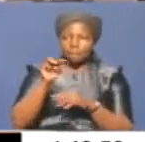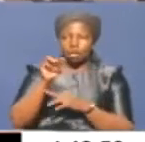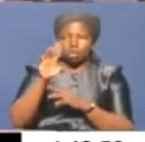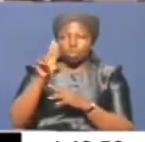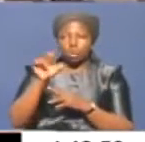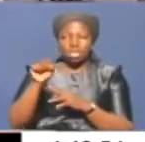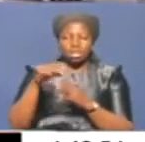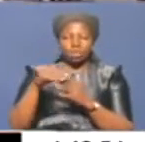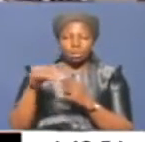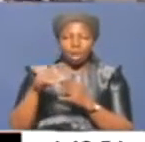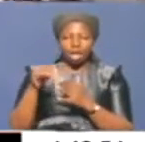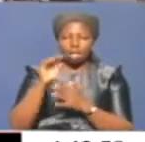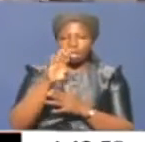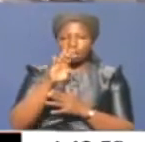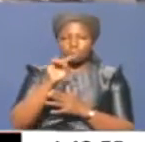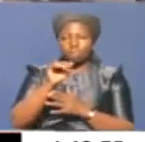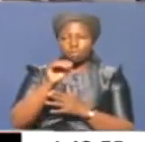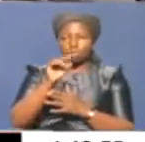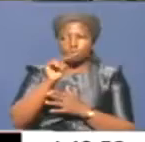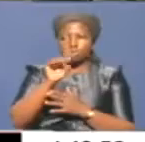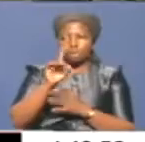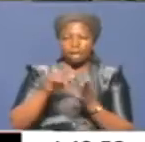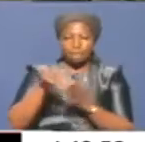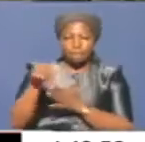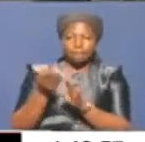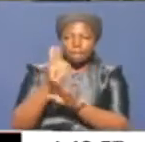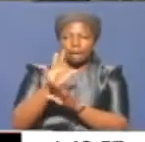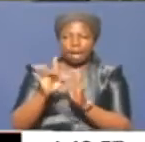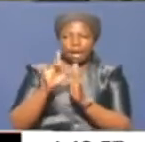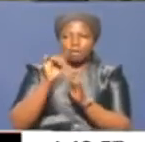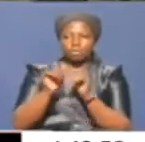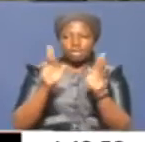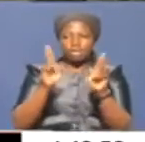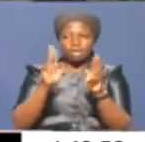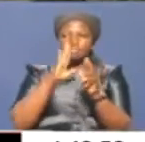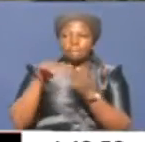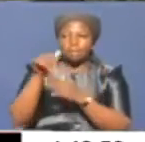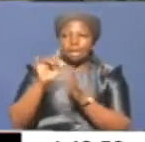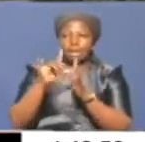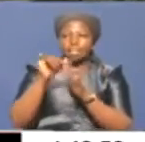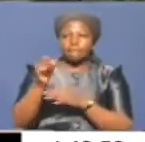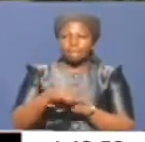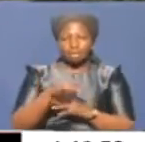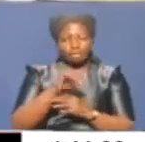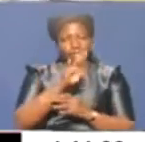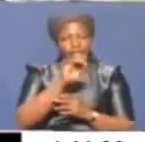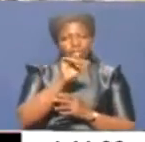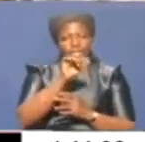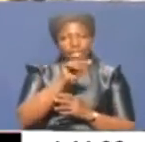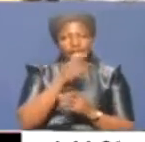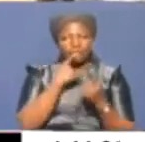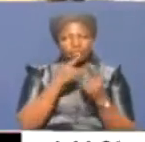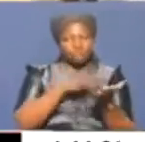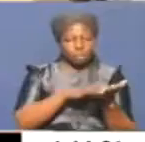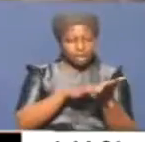$246 million bond repayment due later this month. Beijing has not commented directly on Evergrande's financial problems,